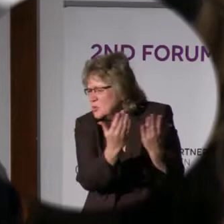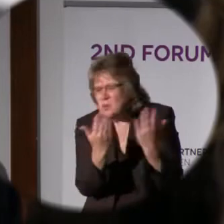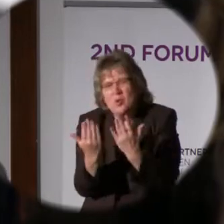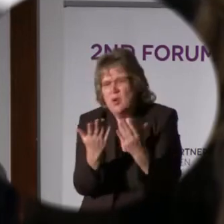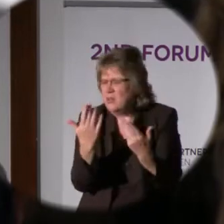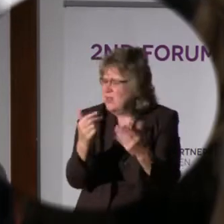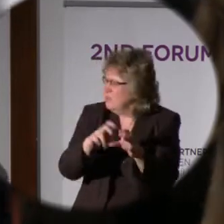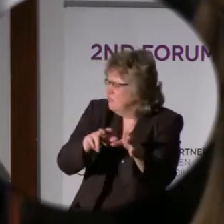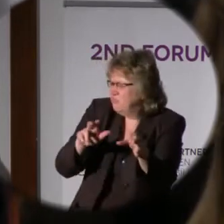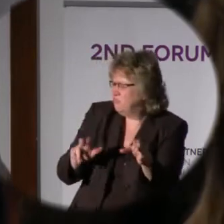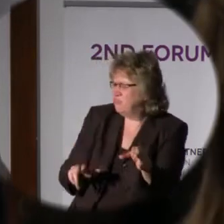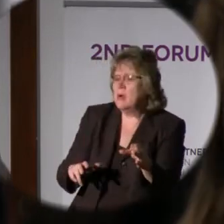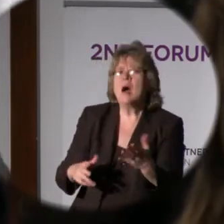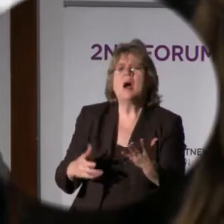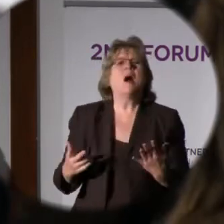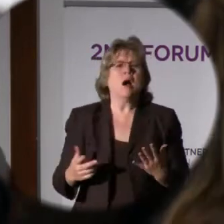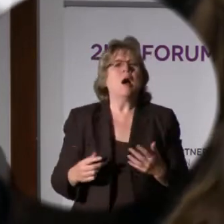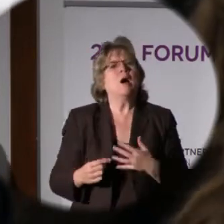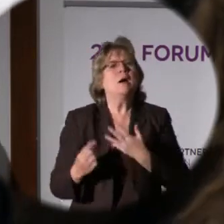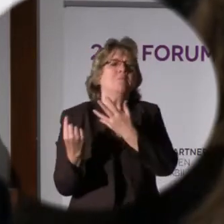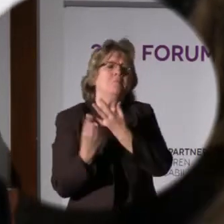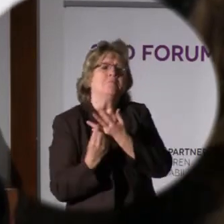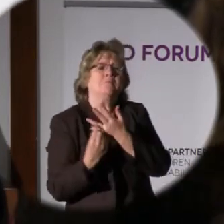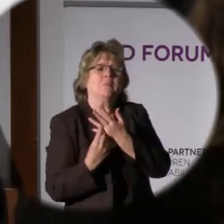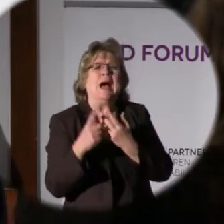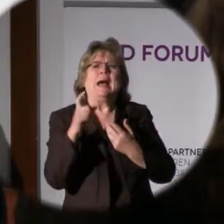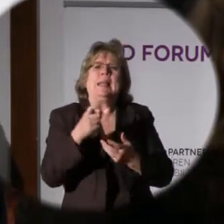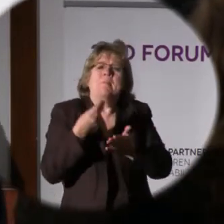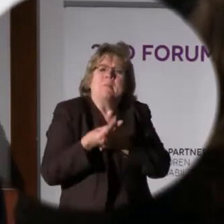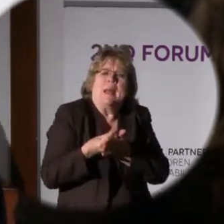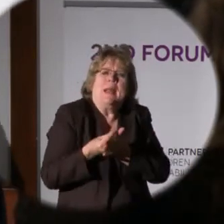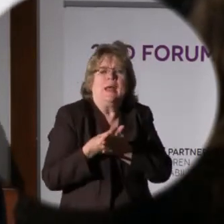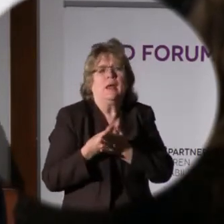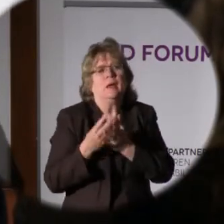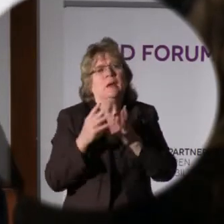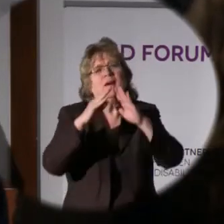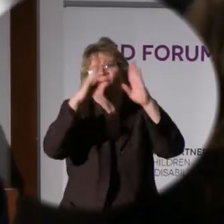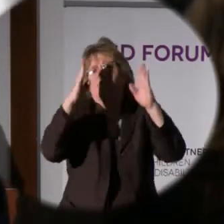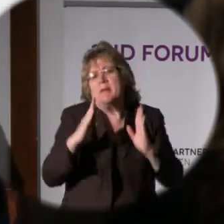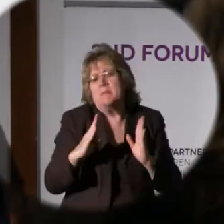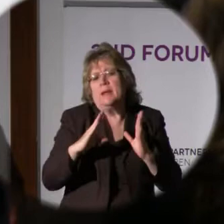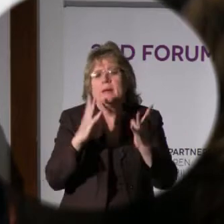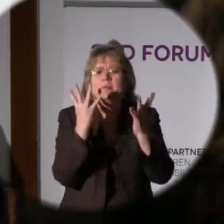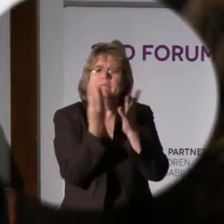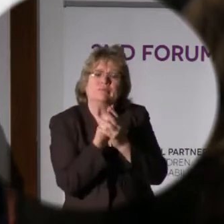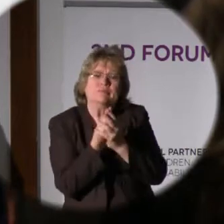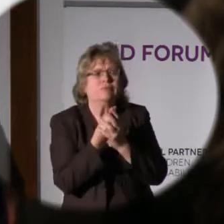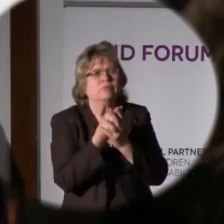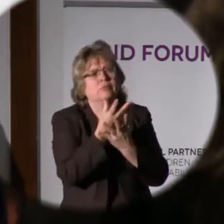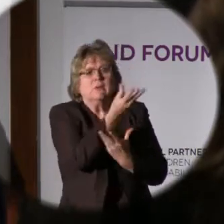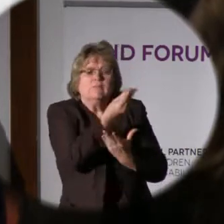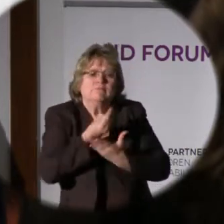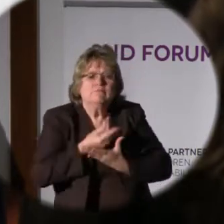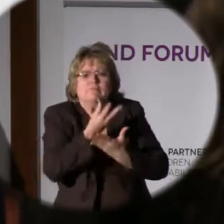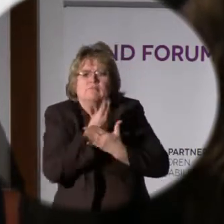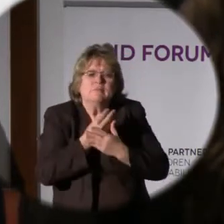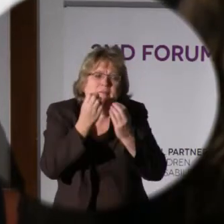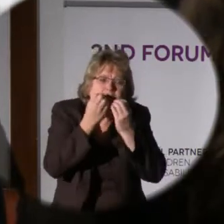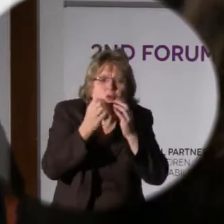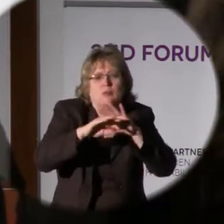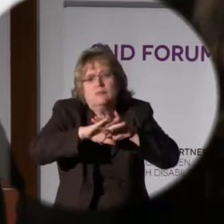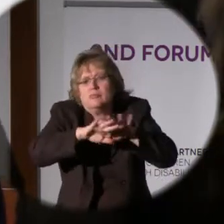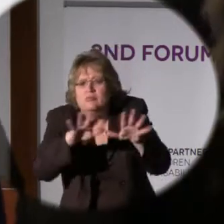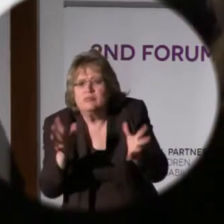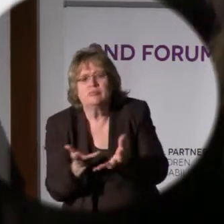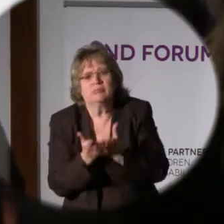soon. They tell you, I need support. That's the place I'm coming from. I can go on and